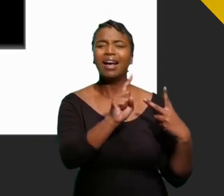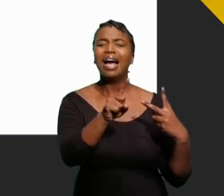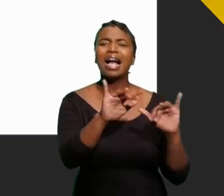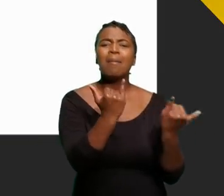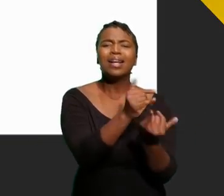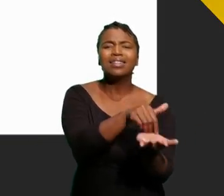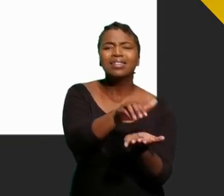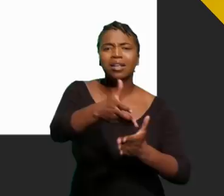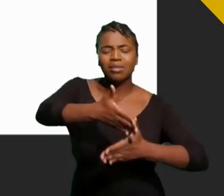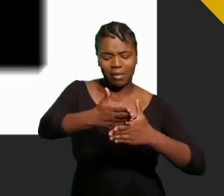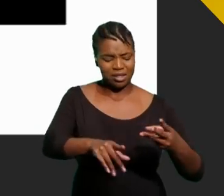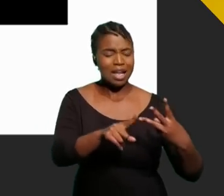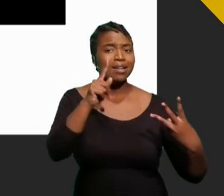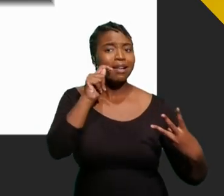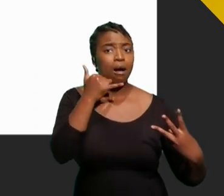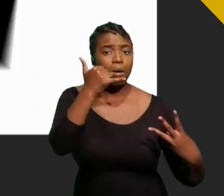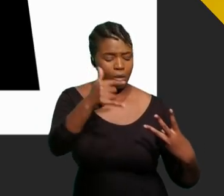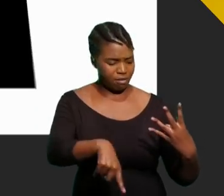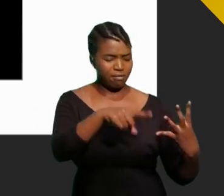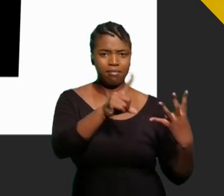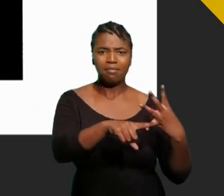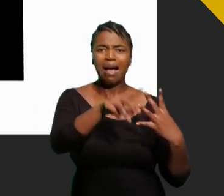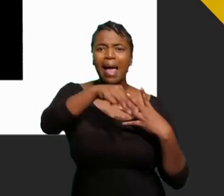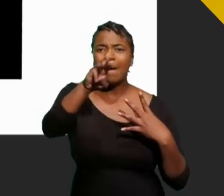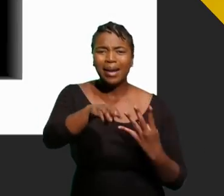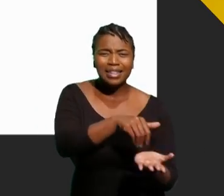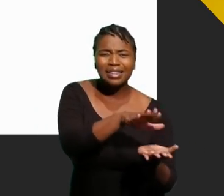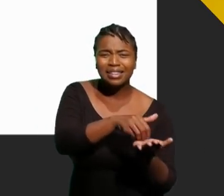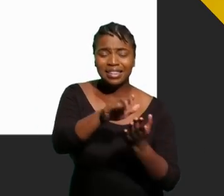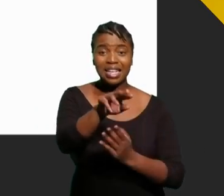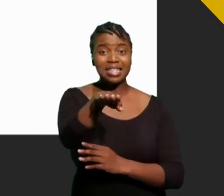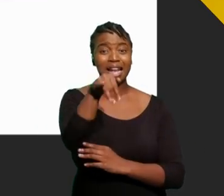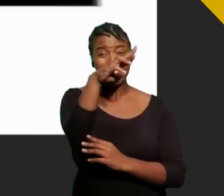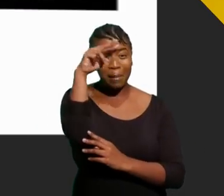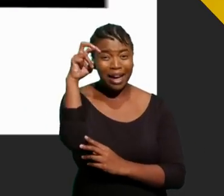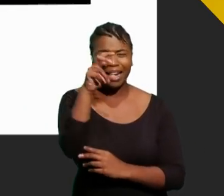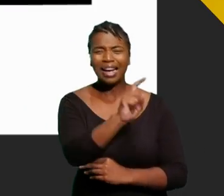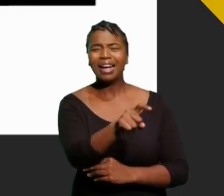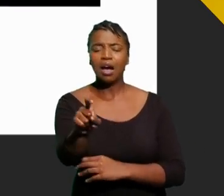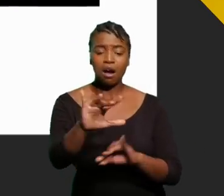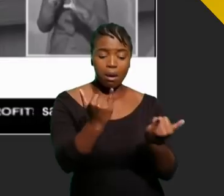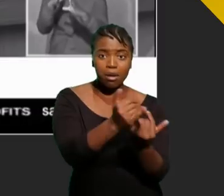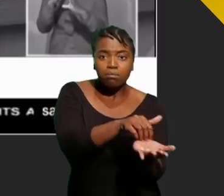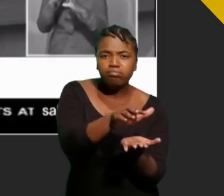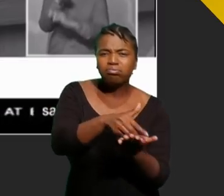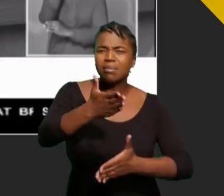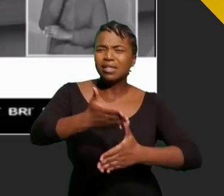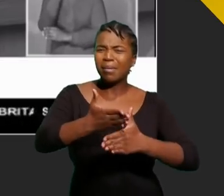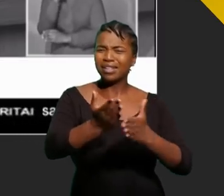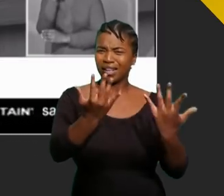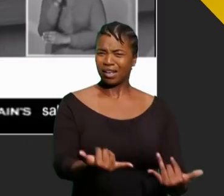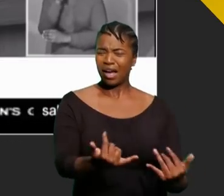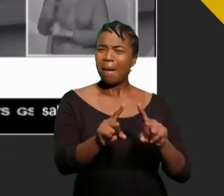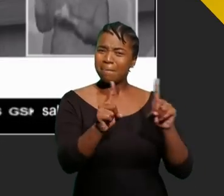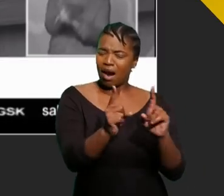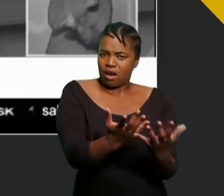retrenching people. Telkom have retrenched, MultiChoice have retrenched, Standard Bank have retrenched, and more companies continue to retrench, whereas on the